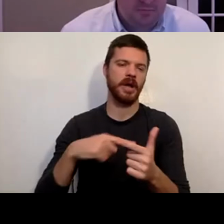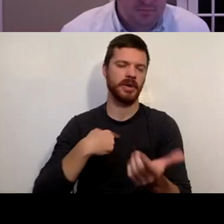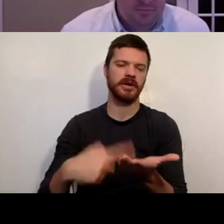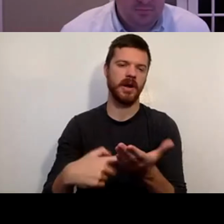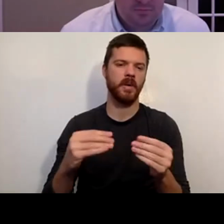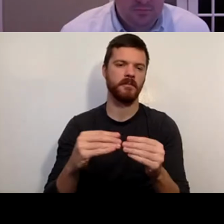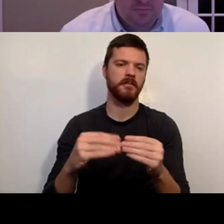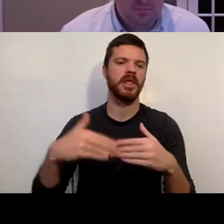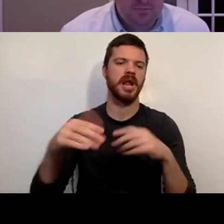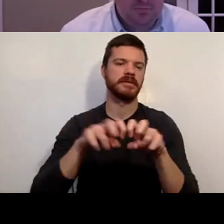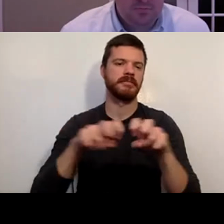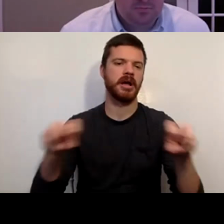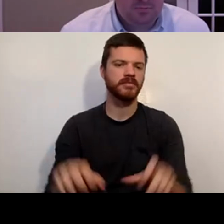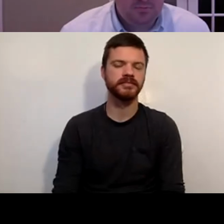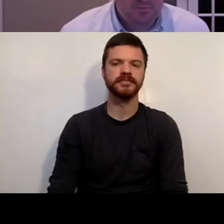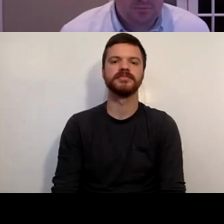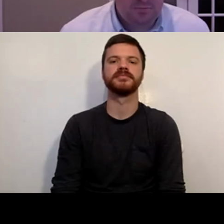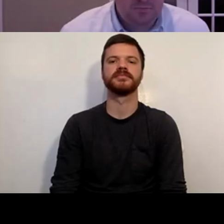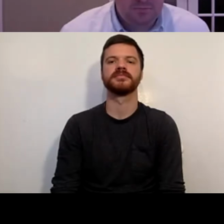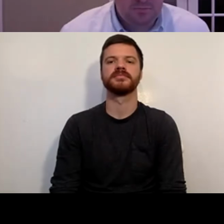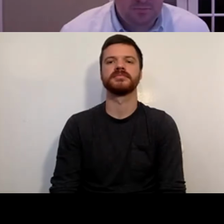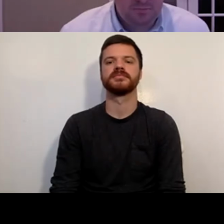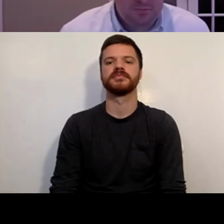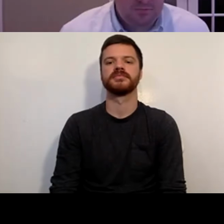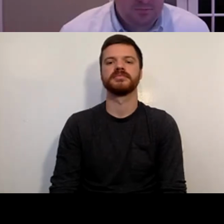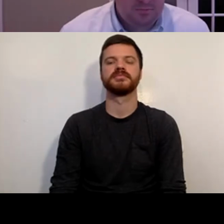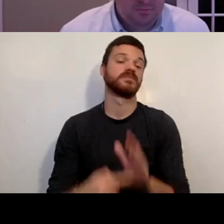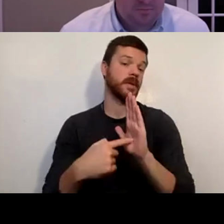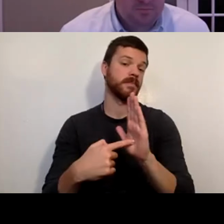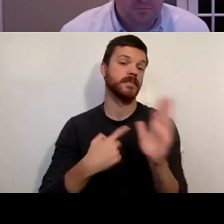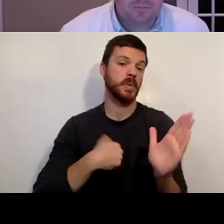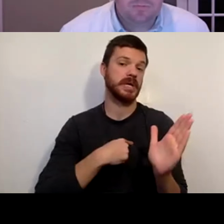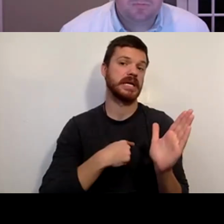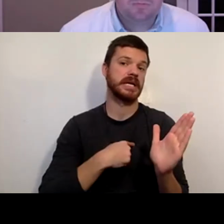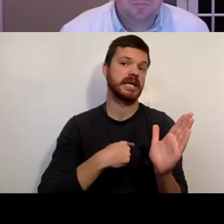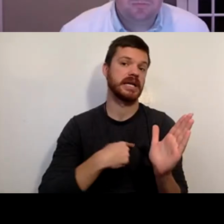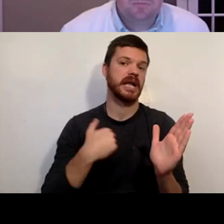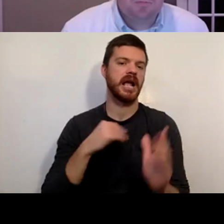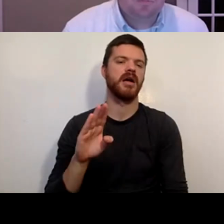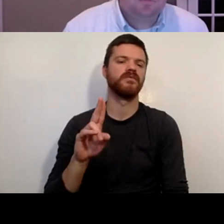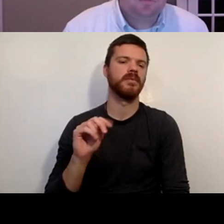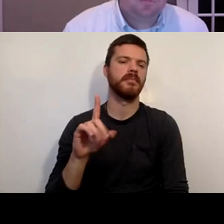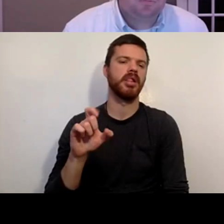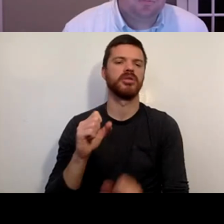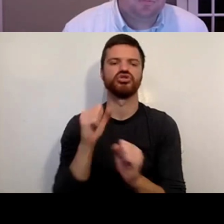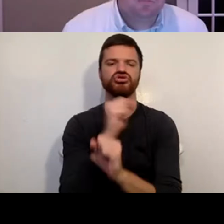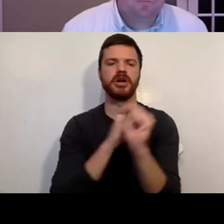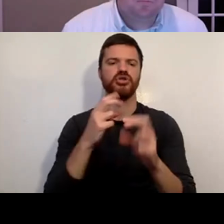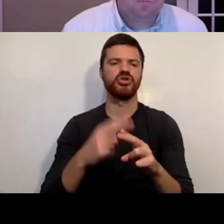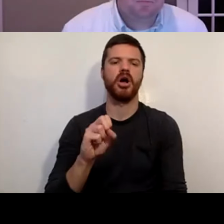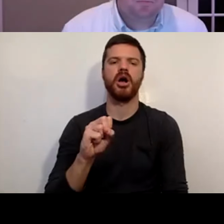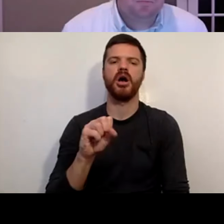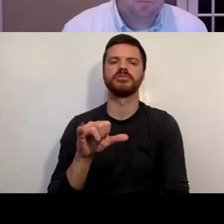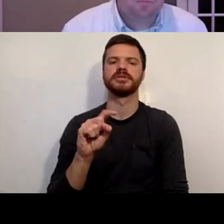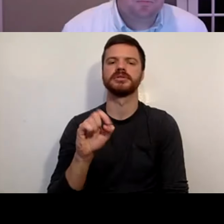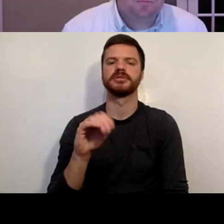panel, but would be, for instance, we have a bundled strategy called systems